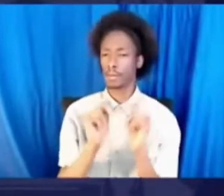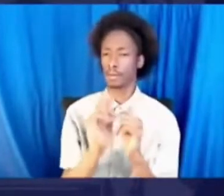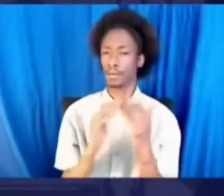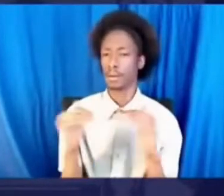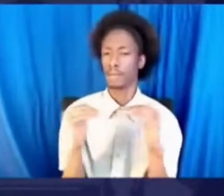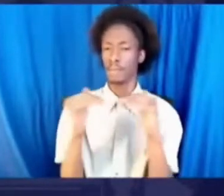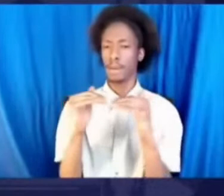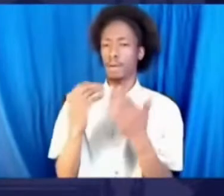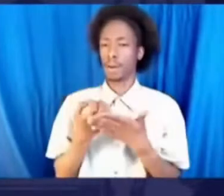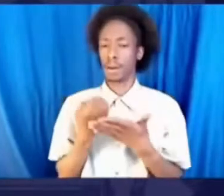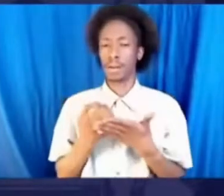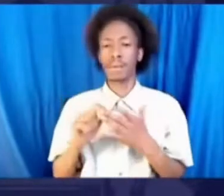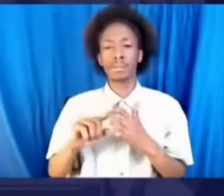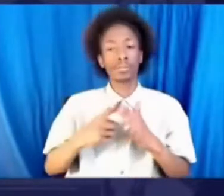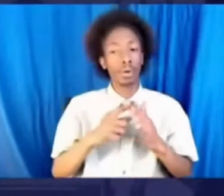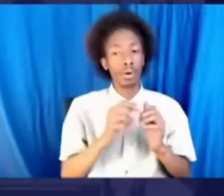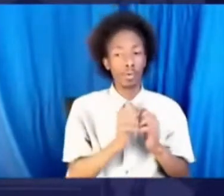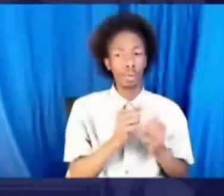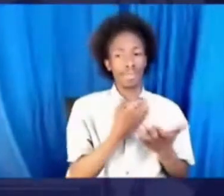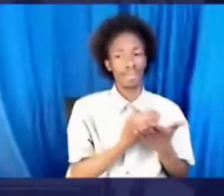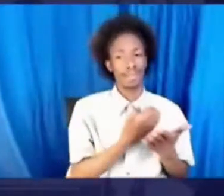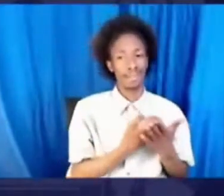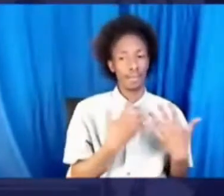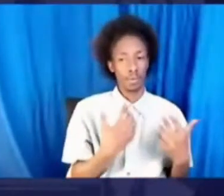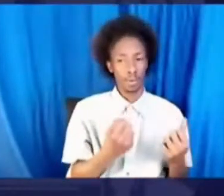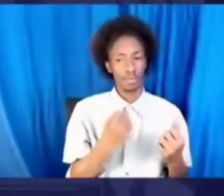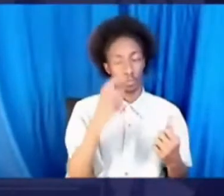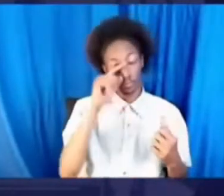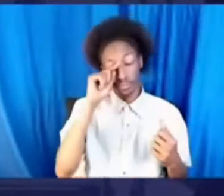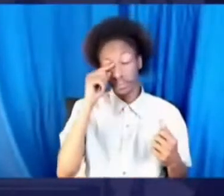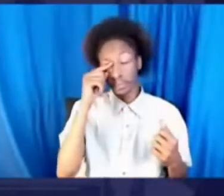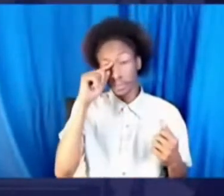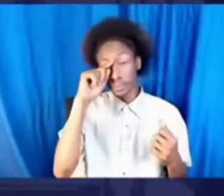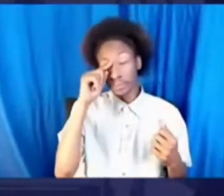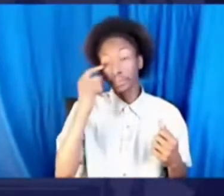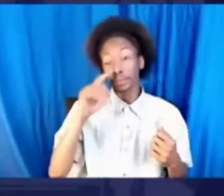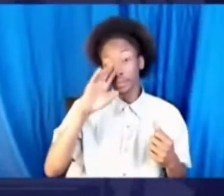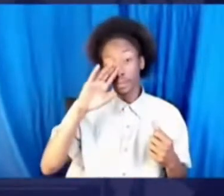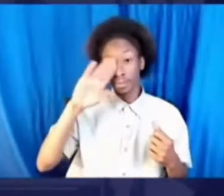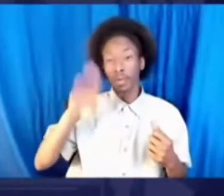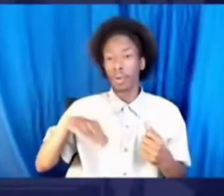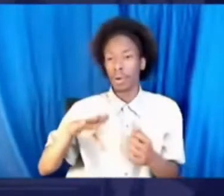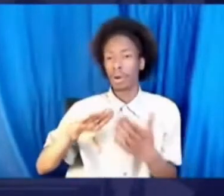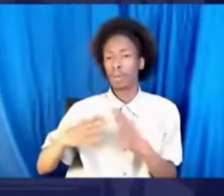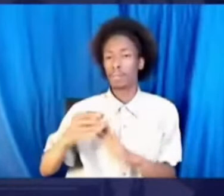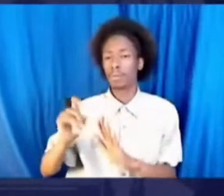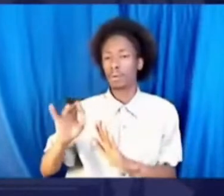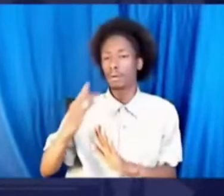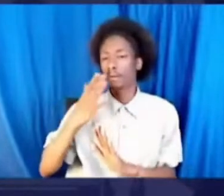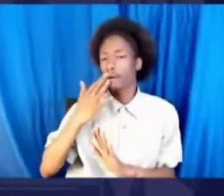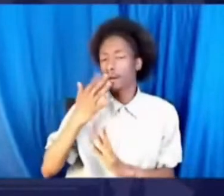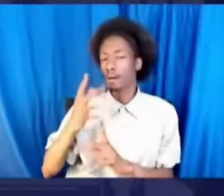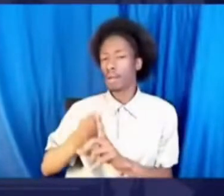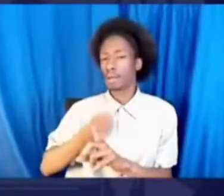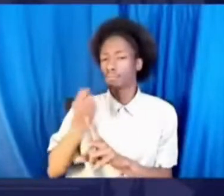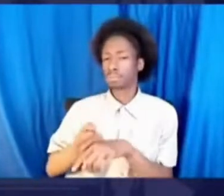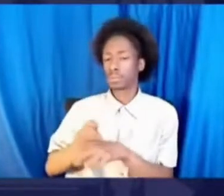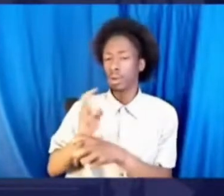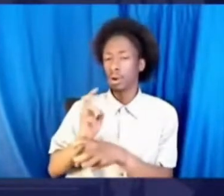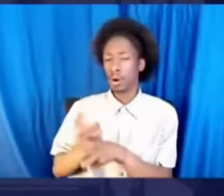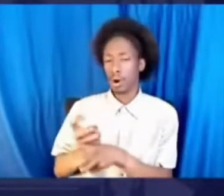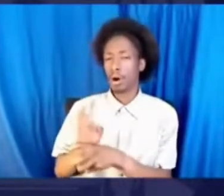began with our economic recovery. We know that communities of color were hit hardest by the